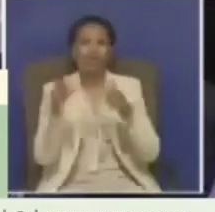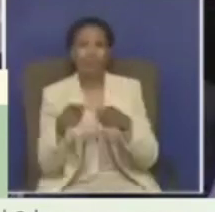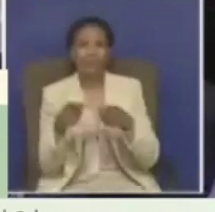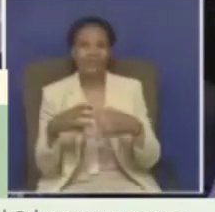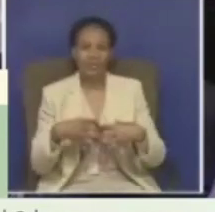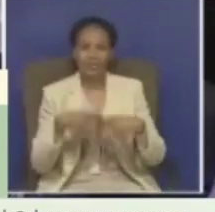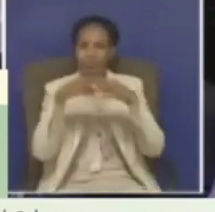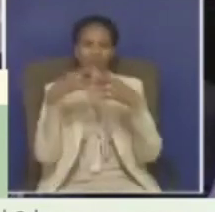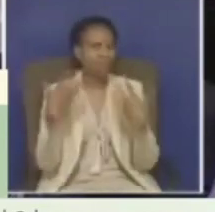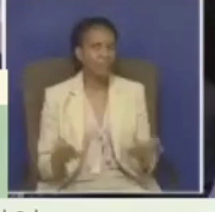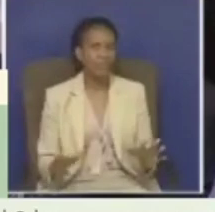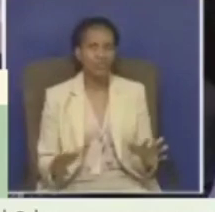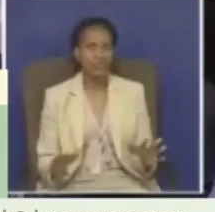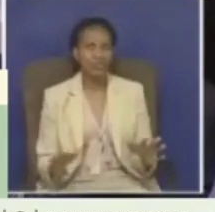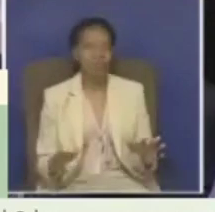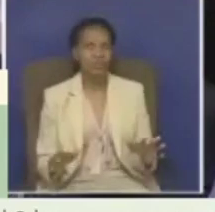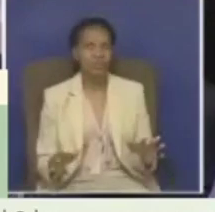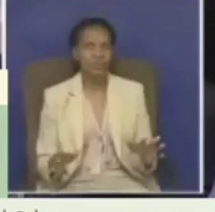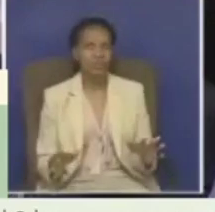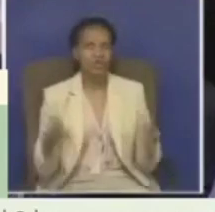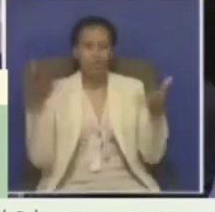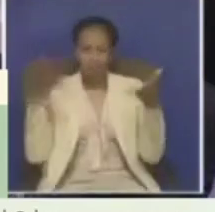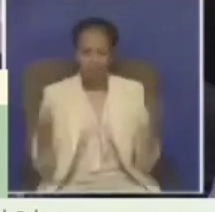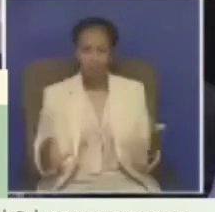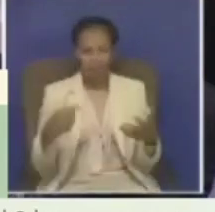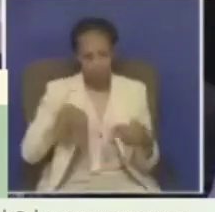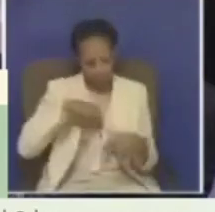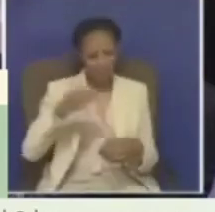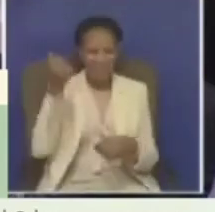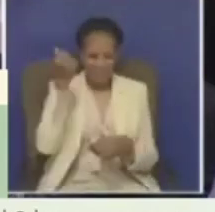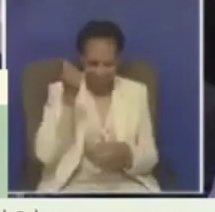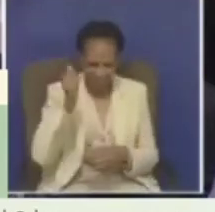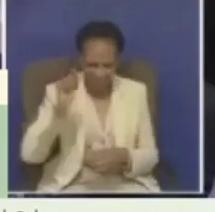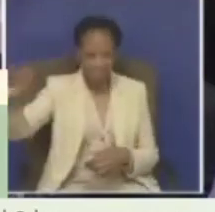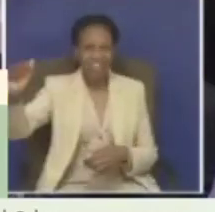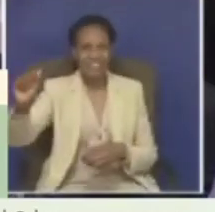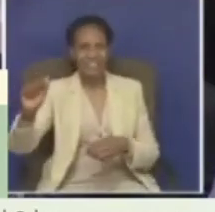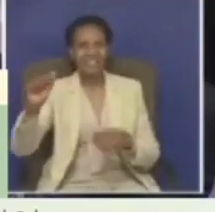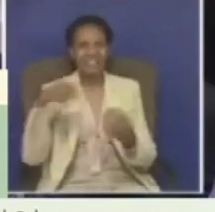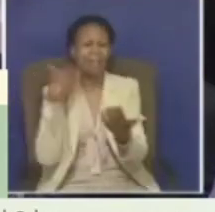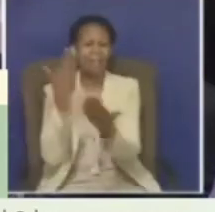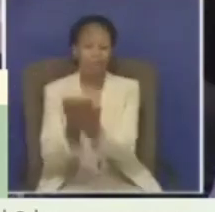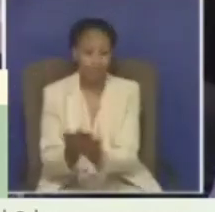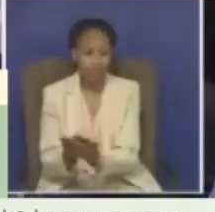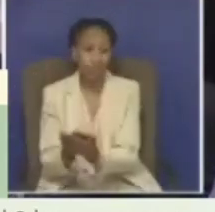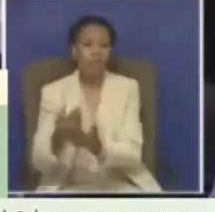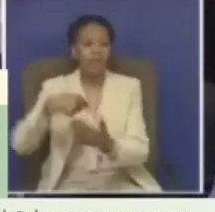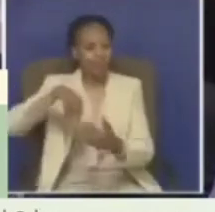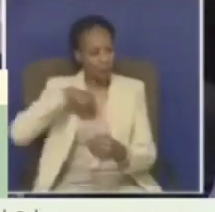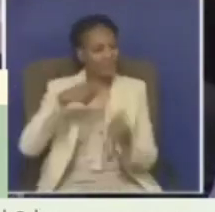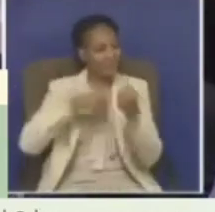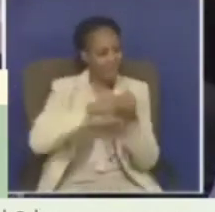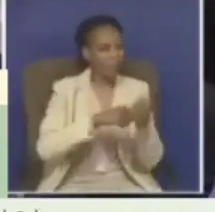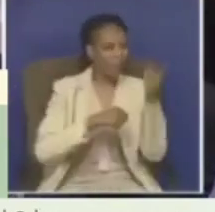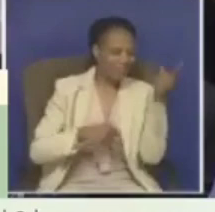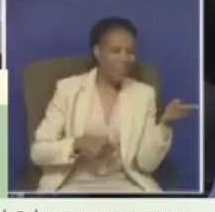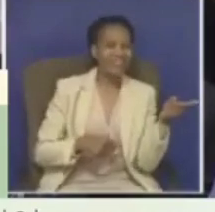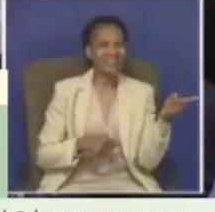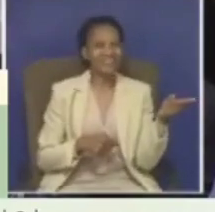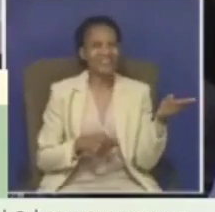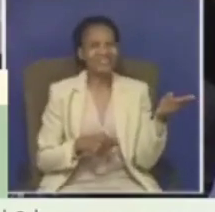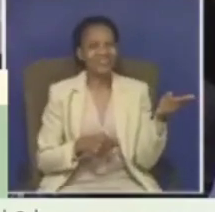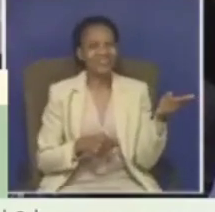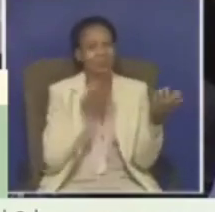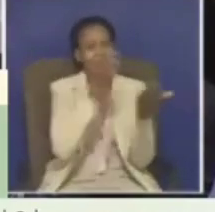been established. So we reject the original motion and we support this amendment. That's what we are